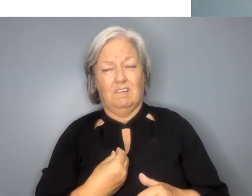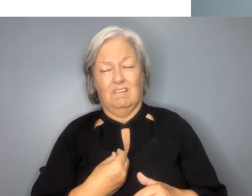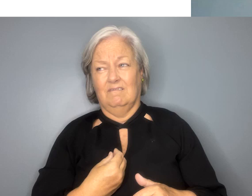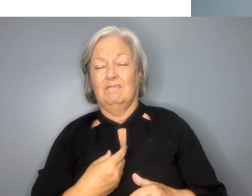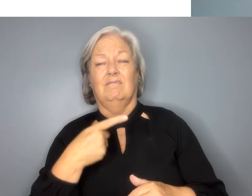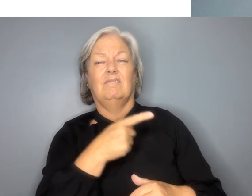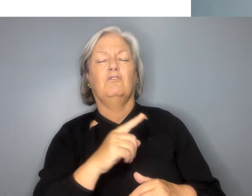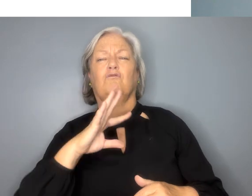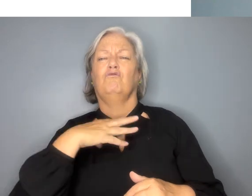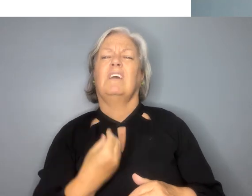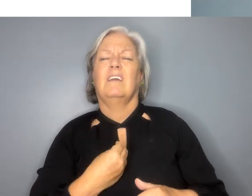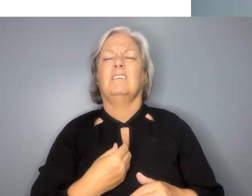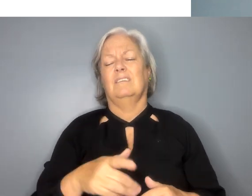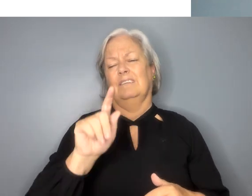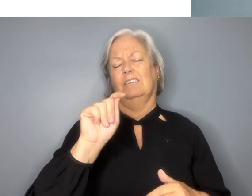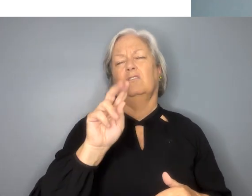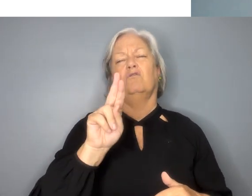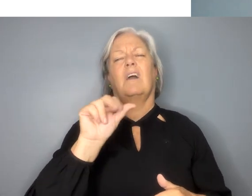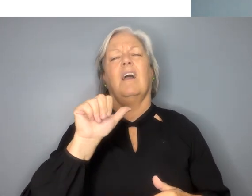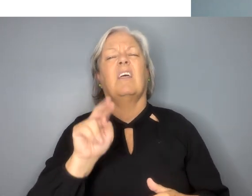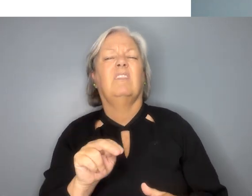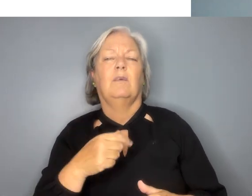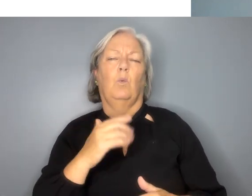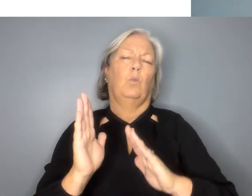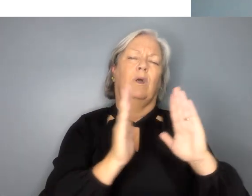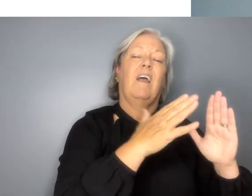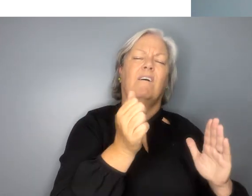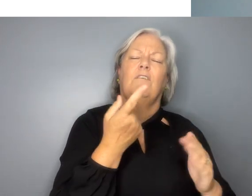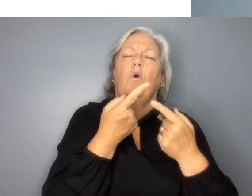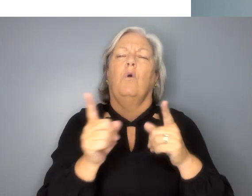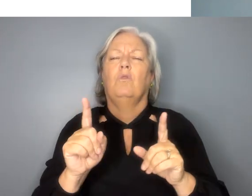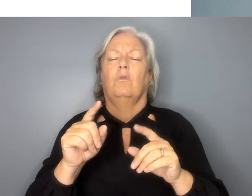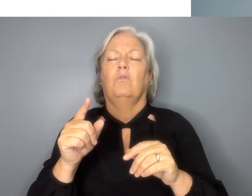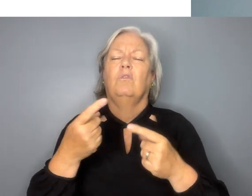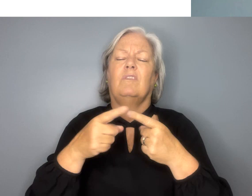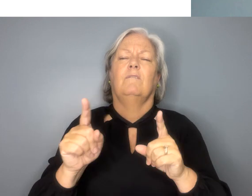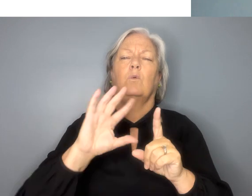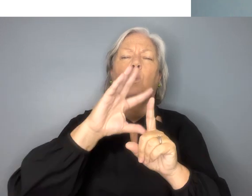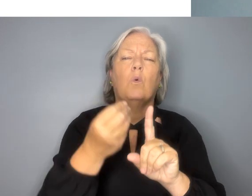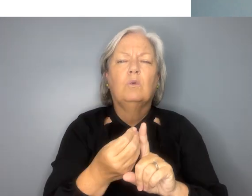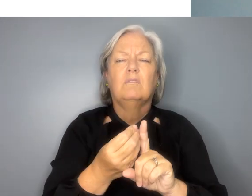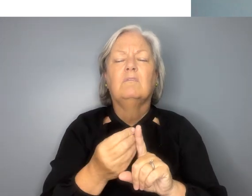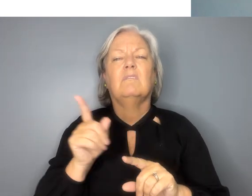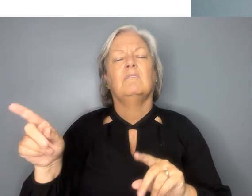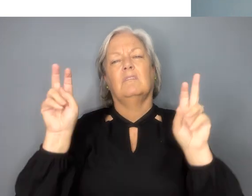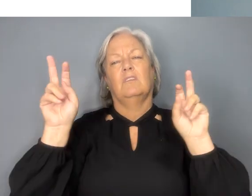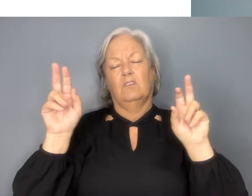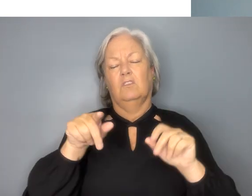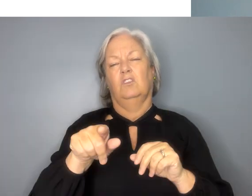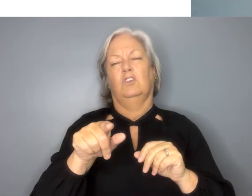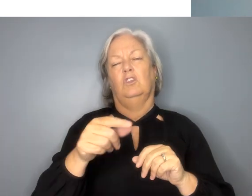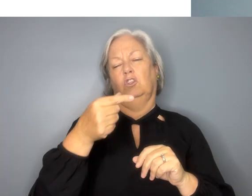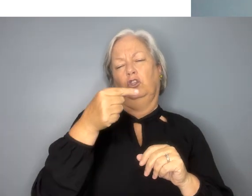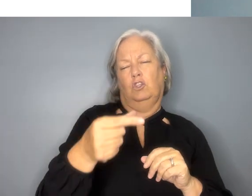identifying people, and of course, trans is just a term that we use here in the Western society. There's a lot of other different cultural terms for people who are gender